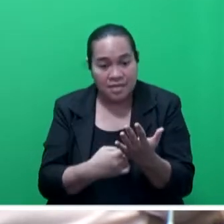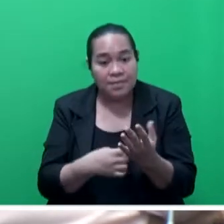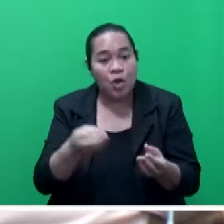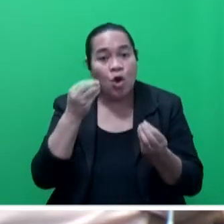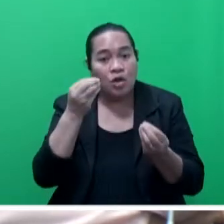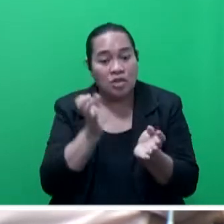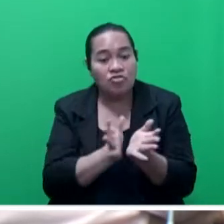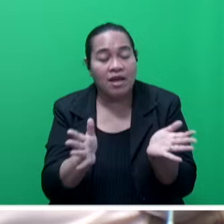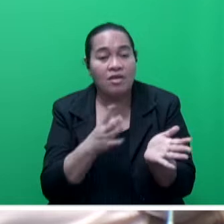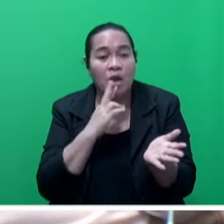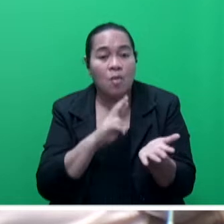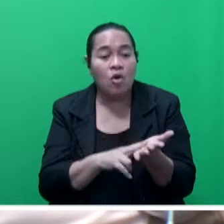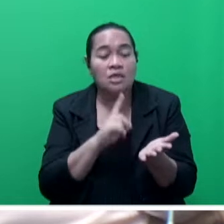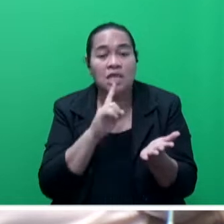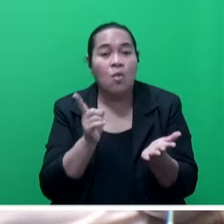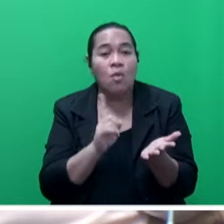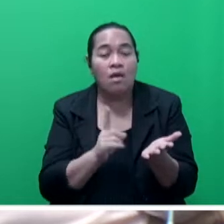says,